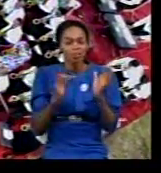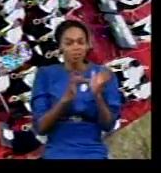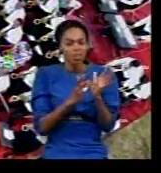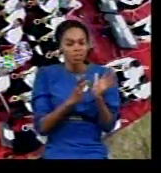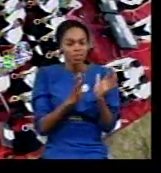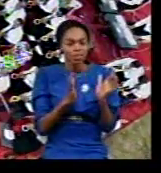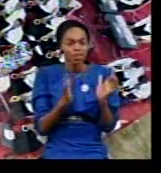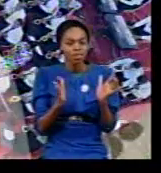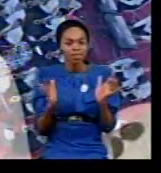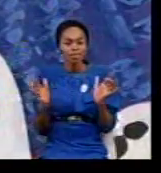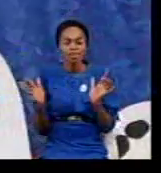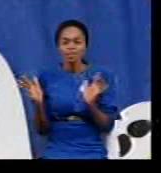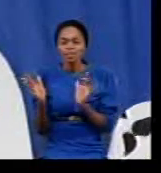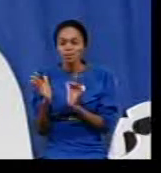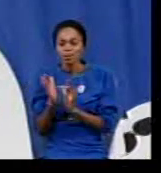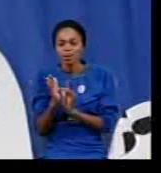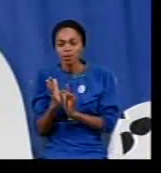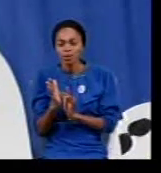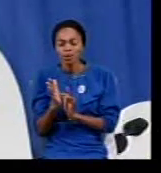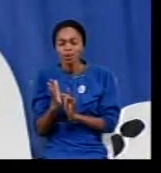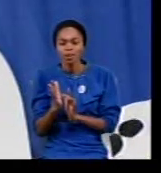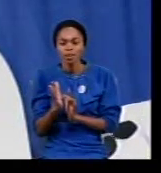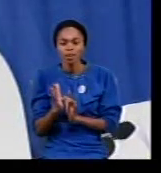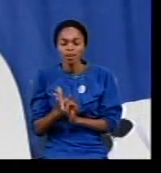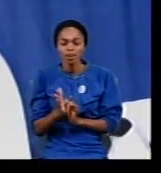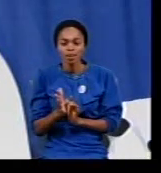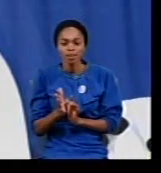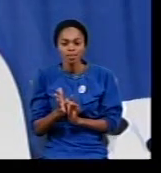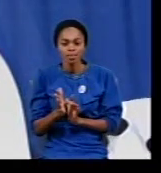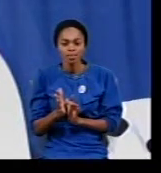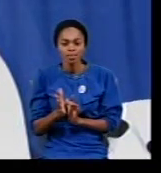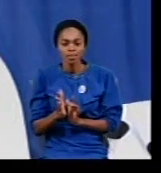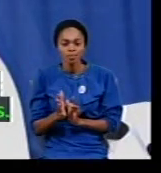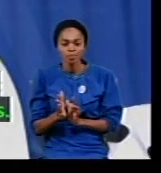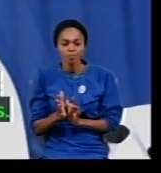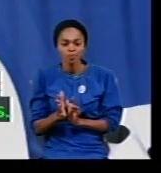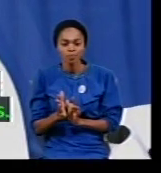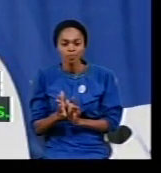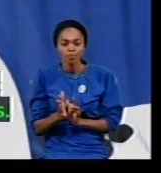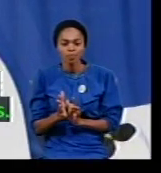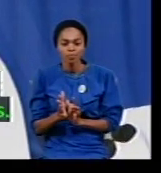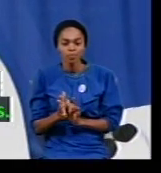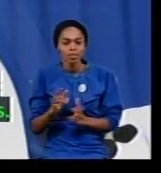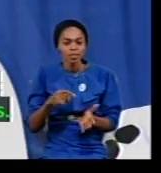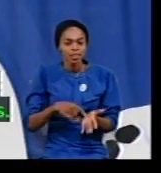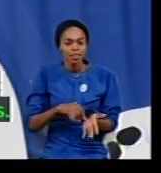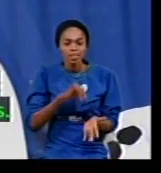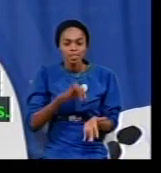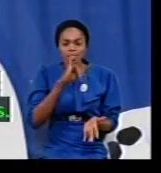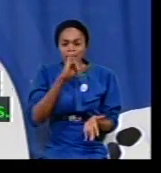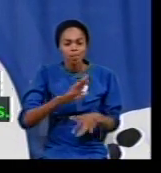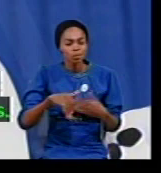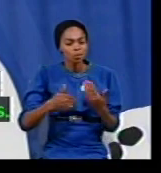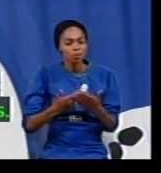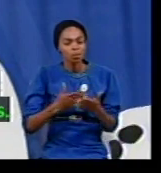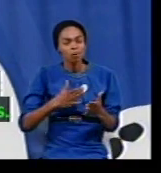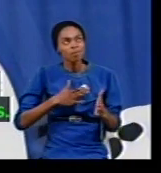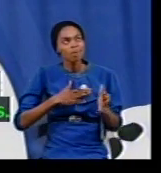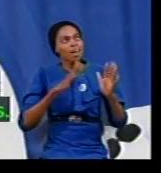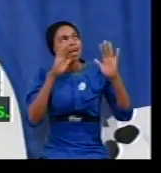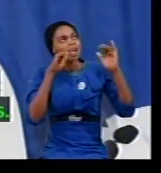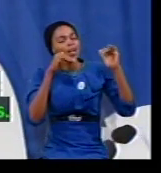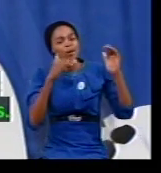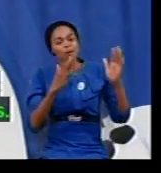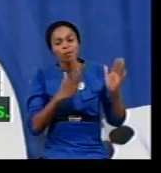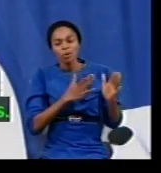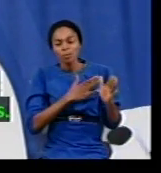afraid. If thou fear to go now, go thou with Pura, thy servant, down to the host, and thou